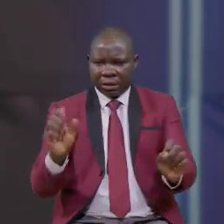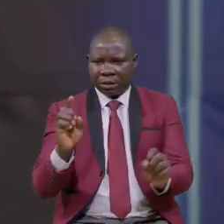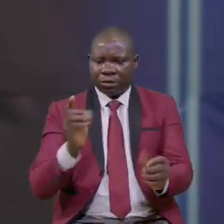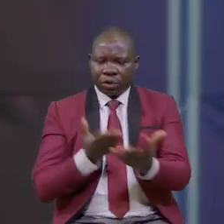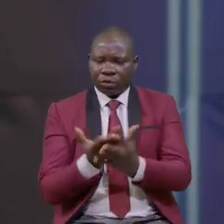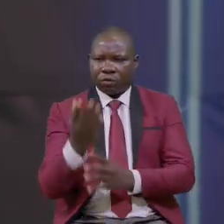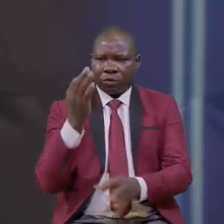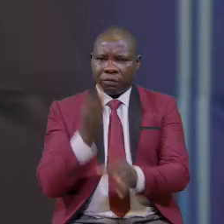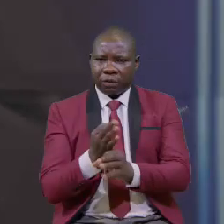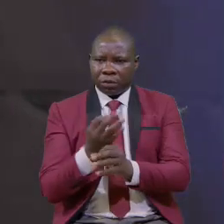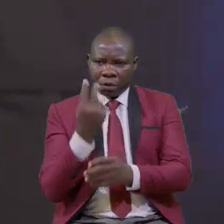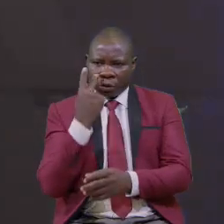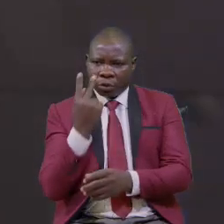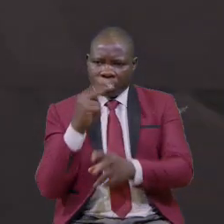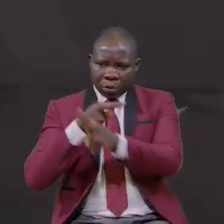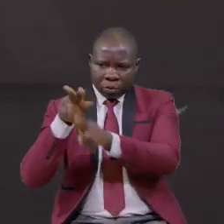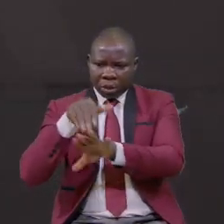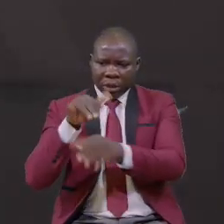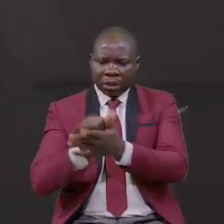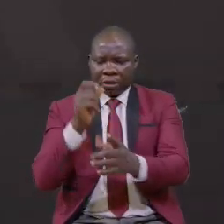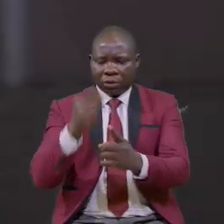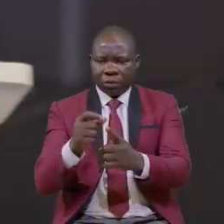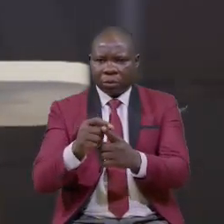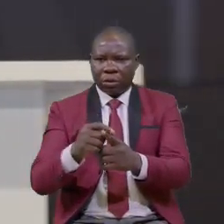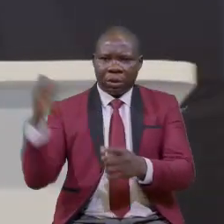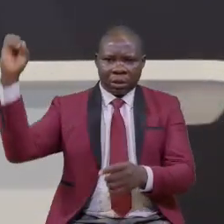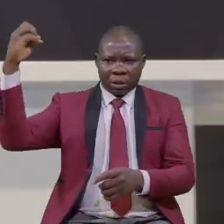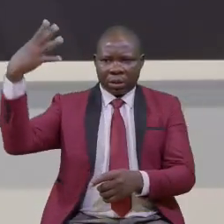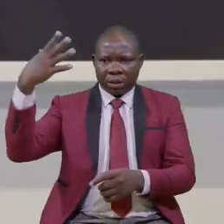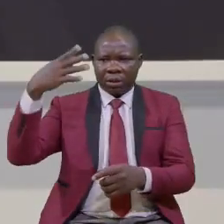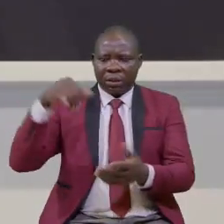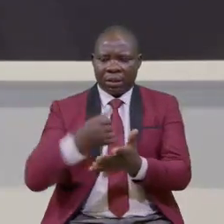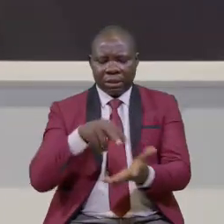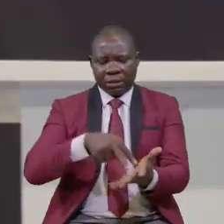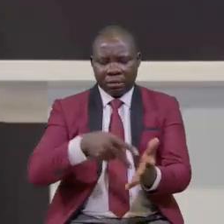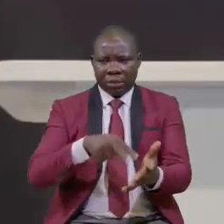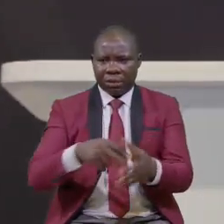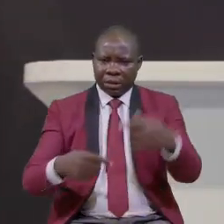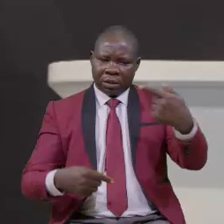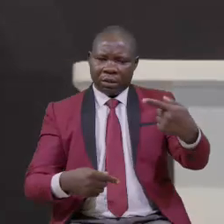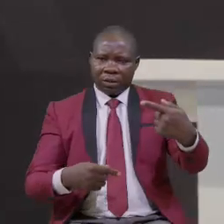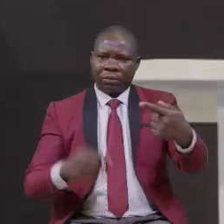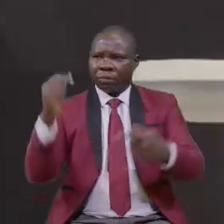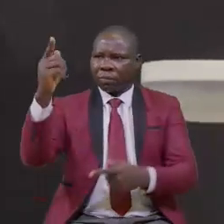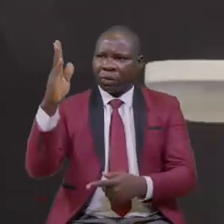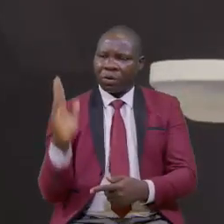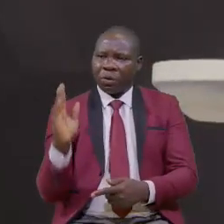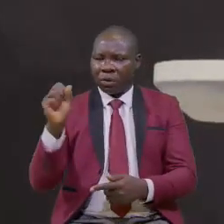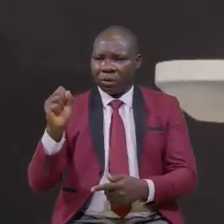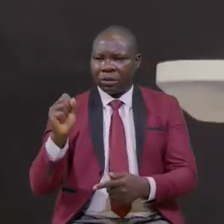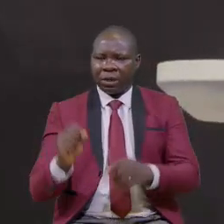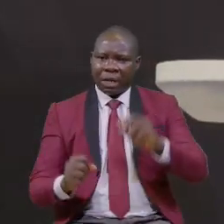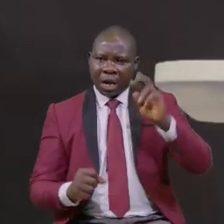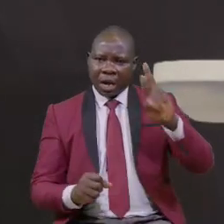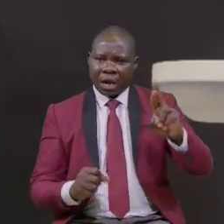word grace. That grace means God's redemption at Christ's